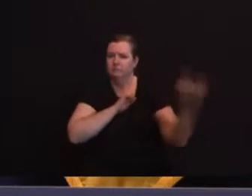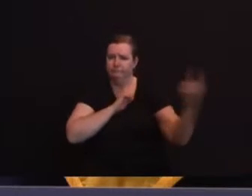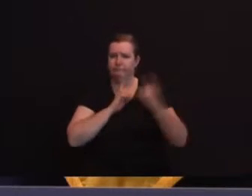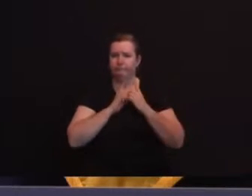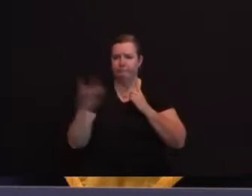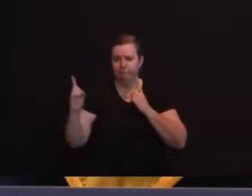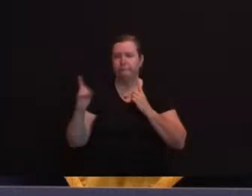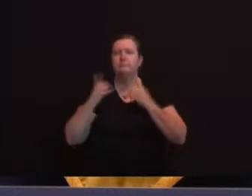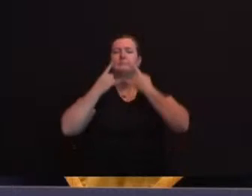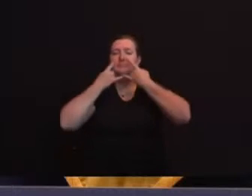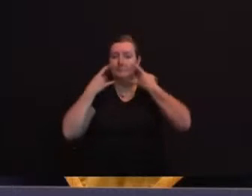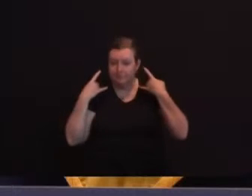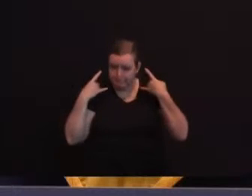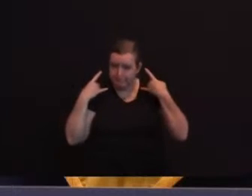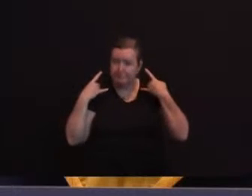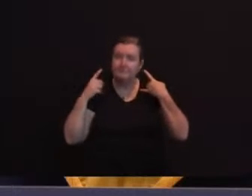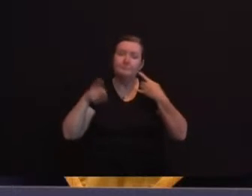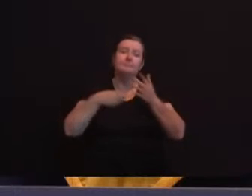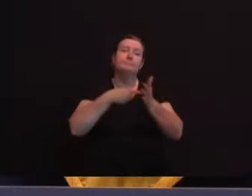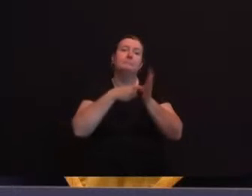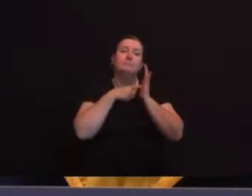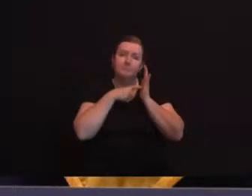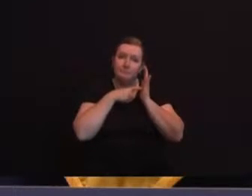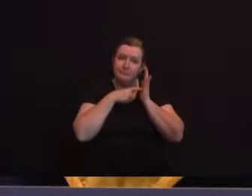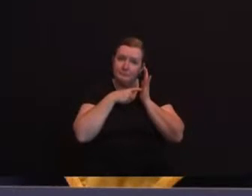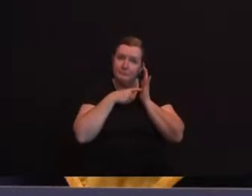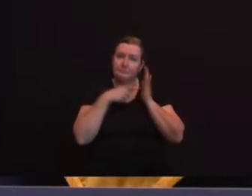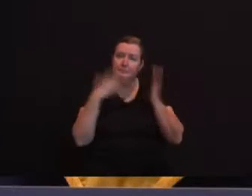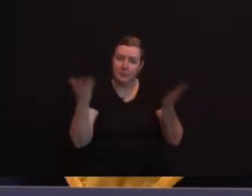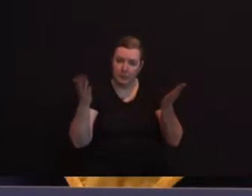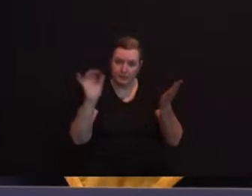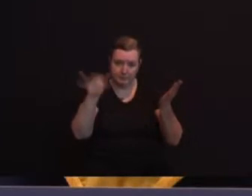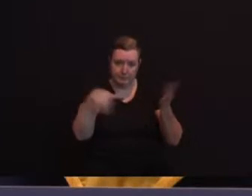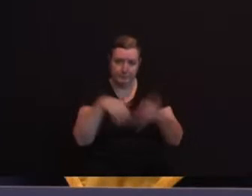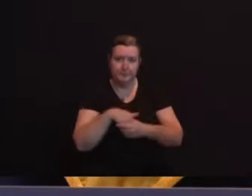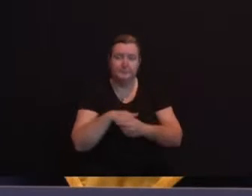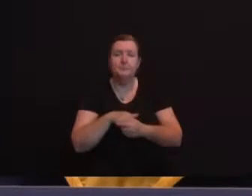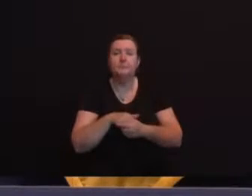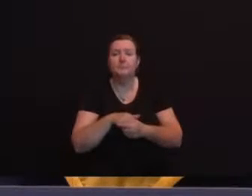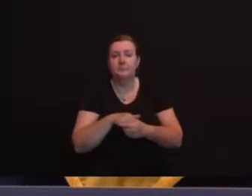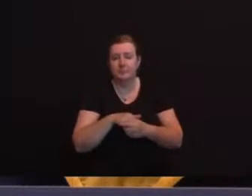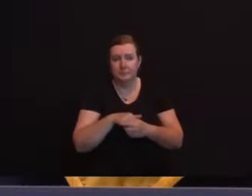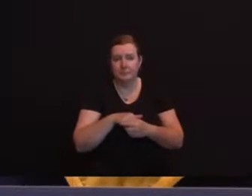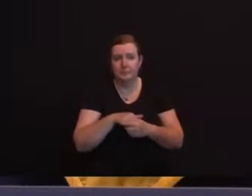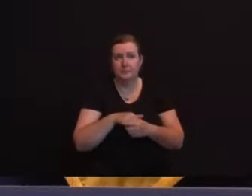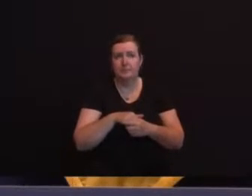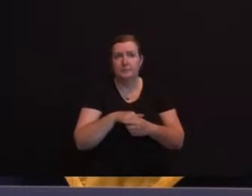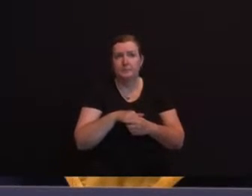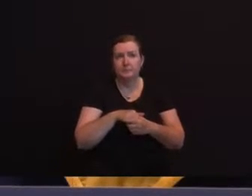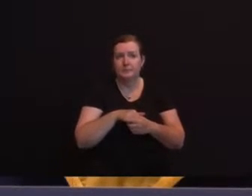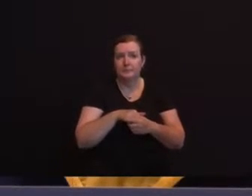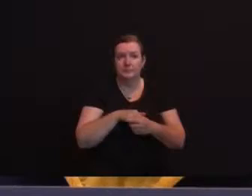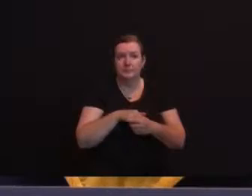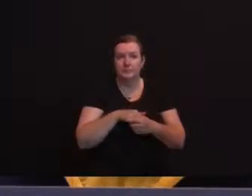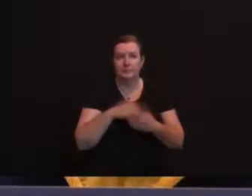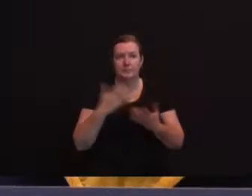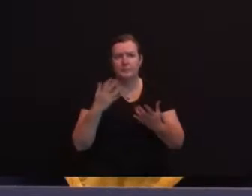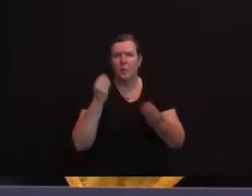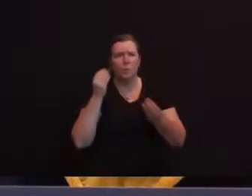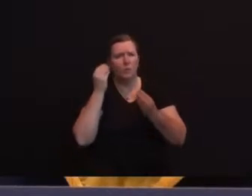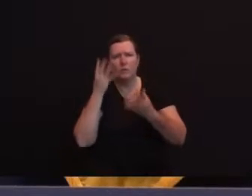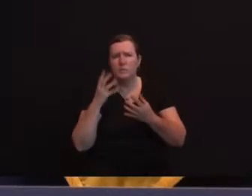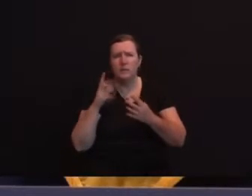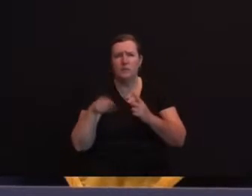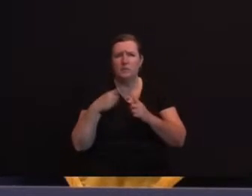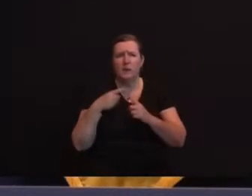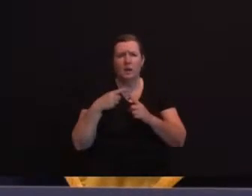distancing, face coverings, et cetera, are also part of our requirement. I have no color on the outbreak. Judy, any comments on